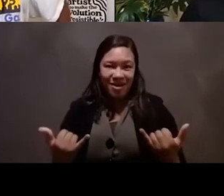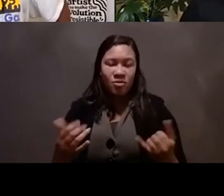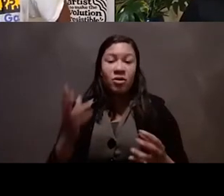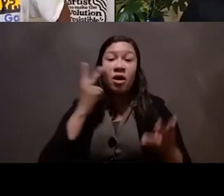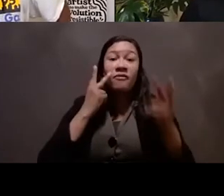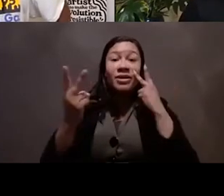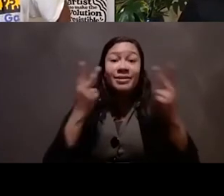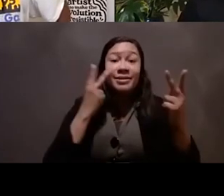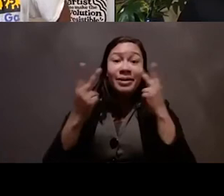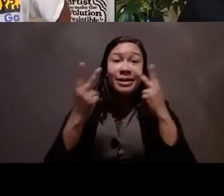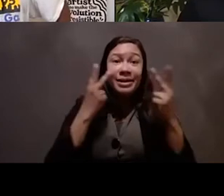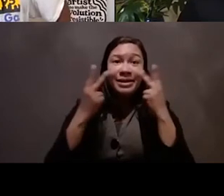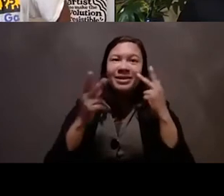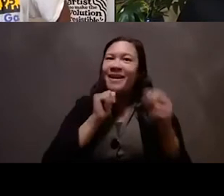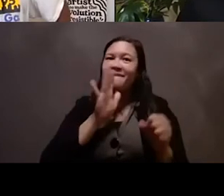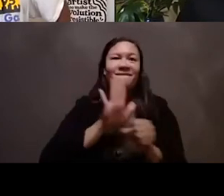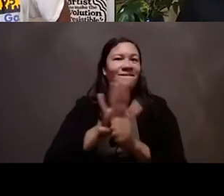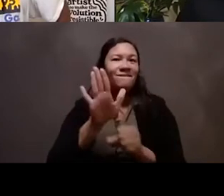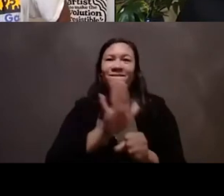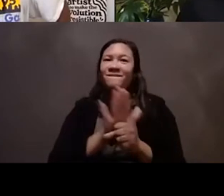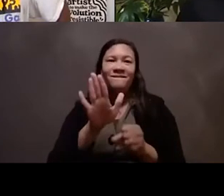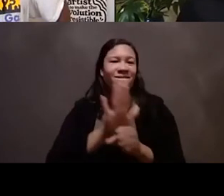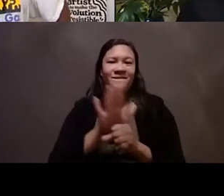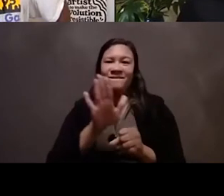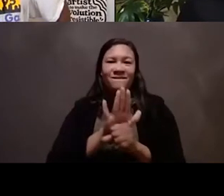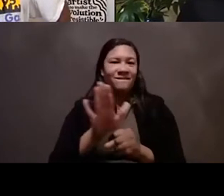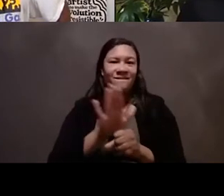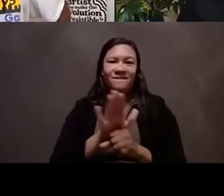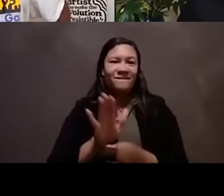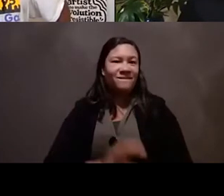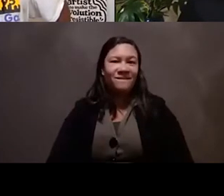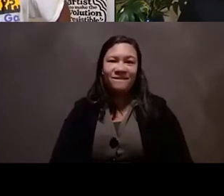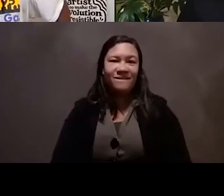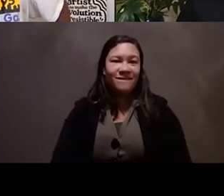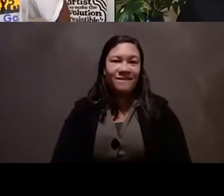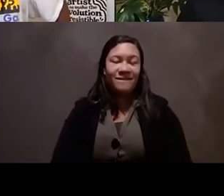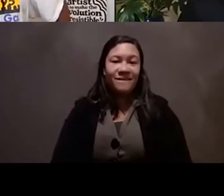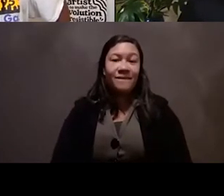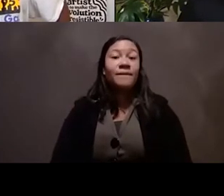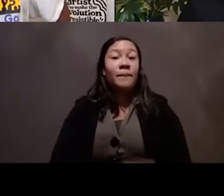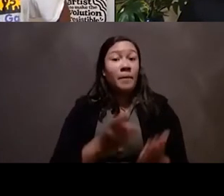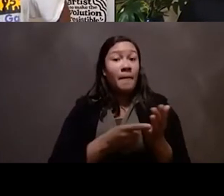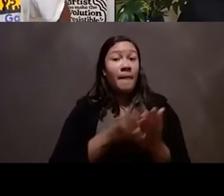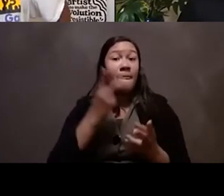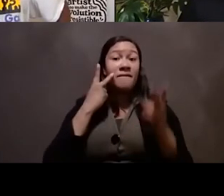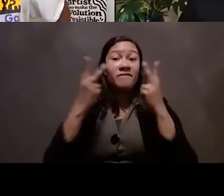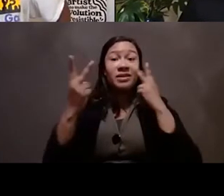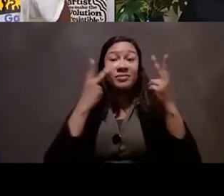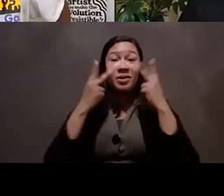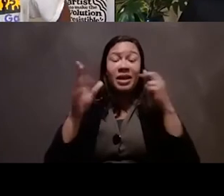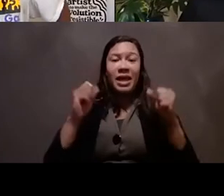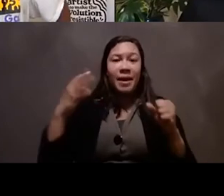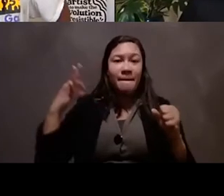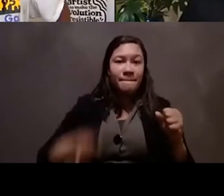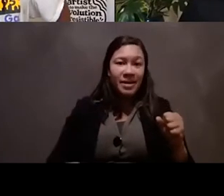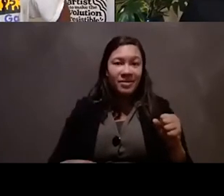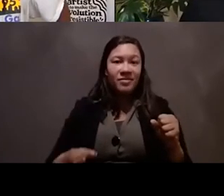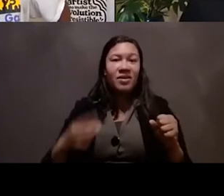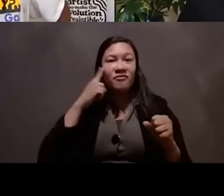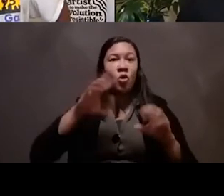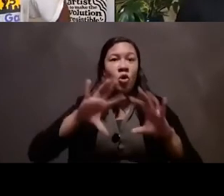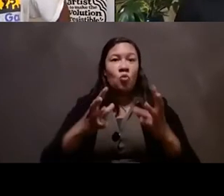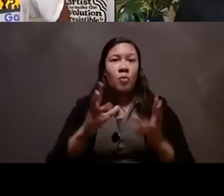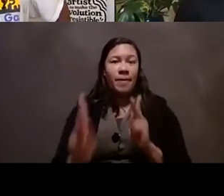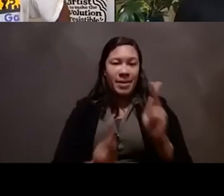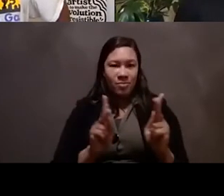is not enough just as is, right? It can be both beneficial for a group of folks on the